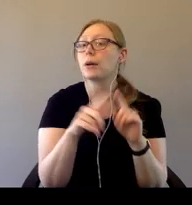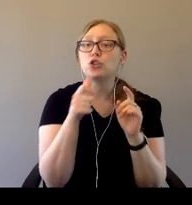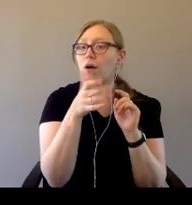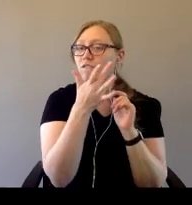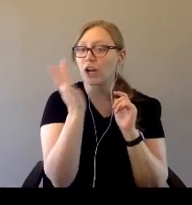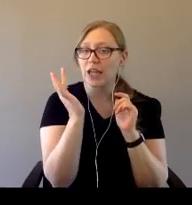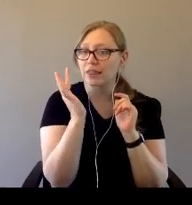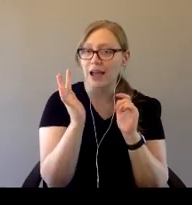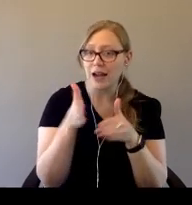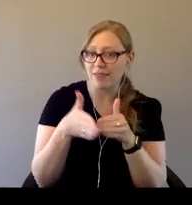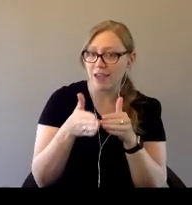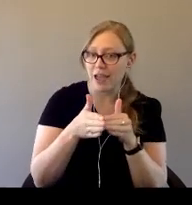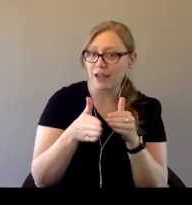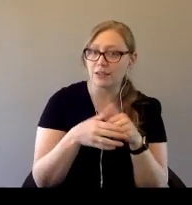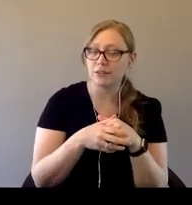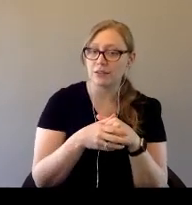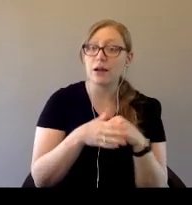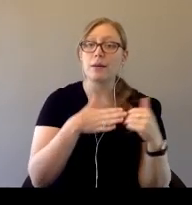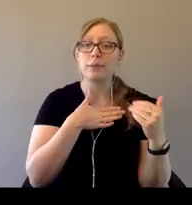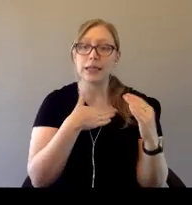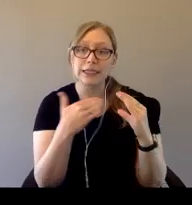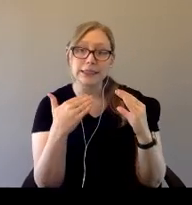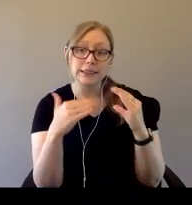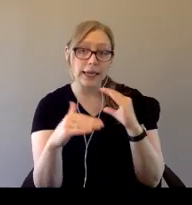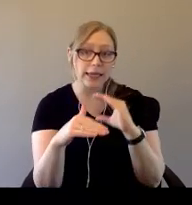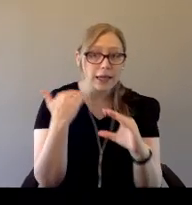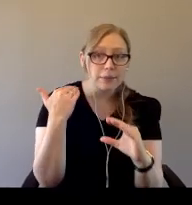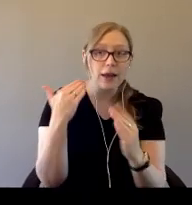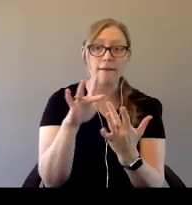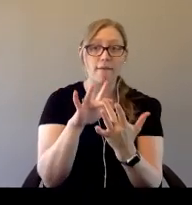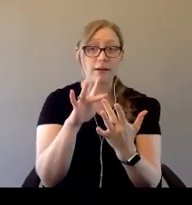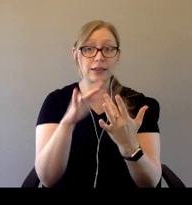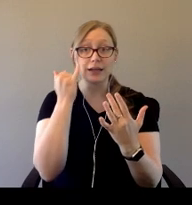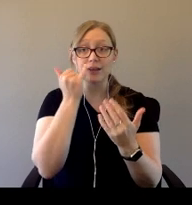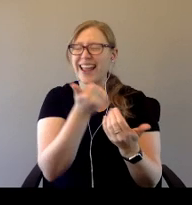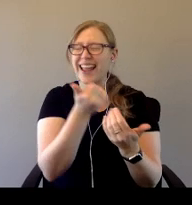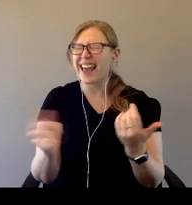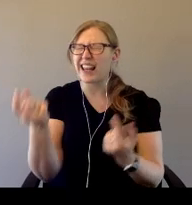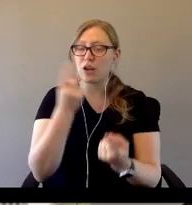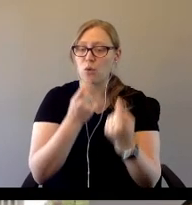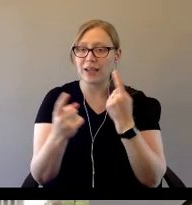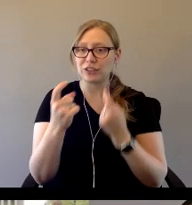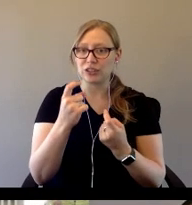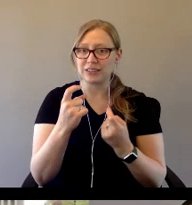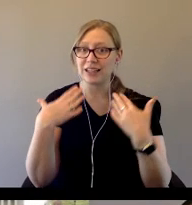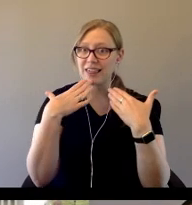Please email me or contact me if you have any questions. Thanks.